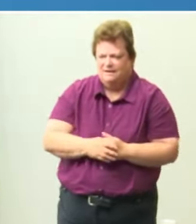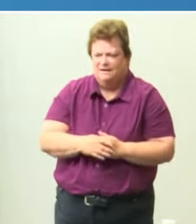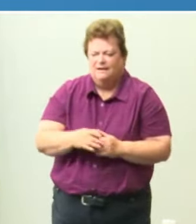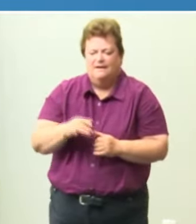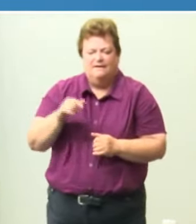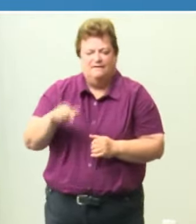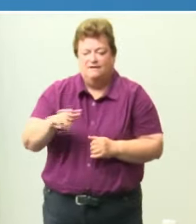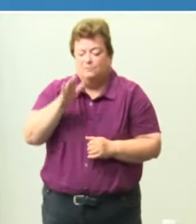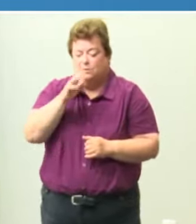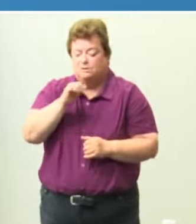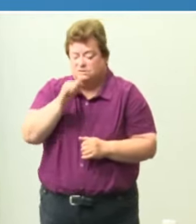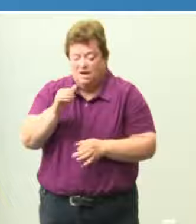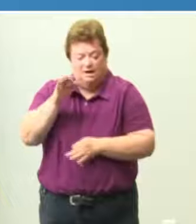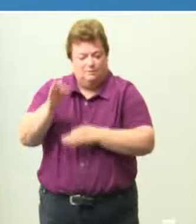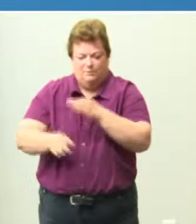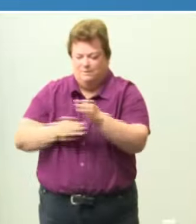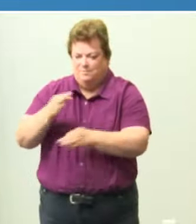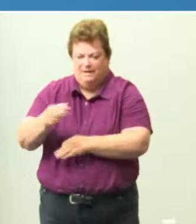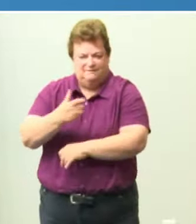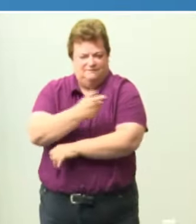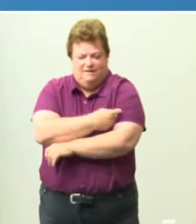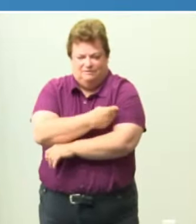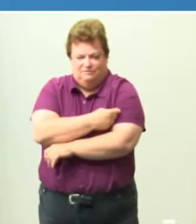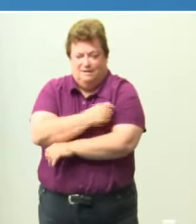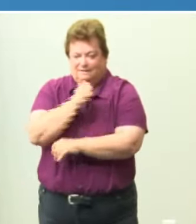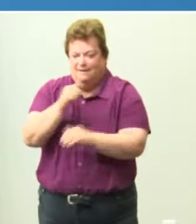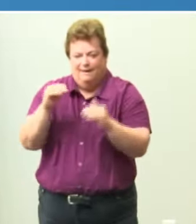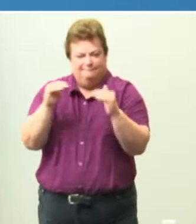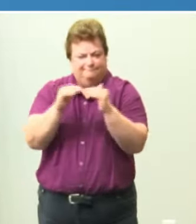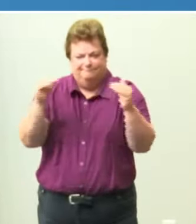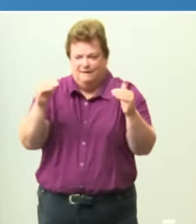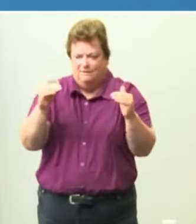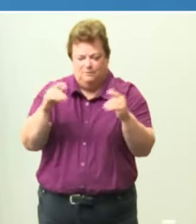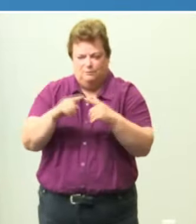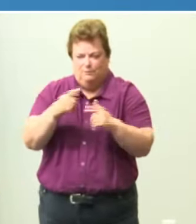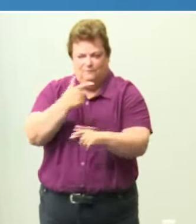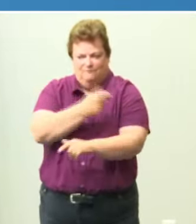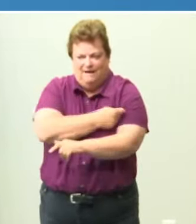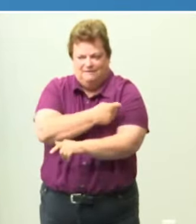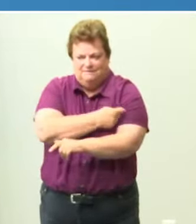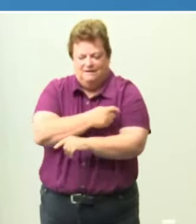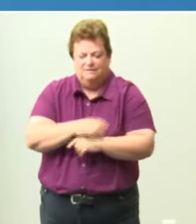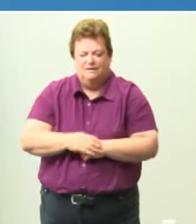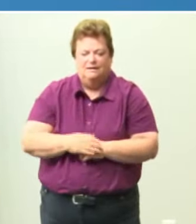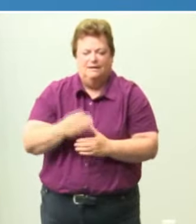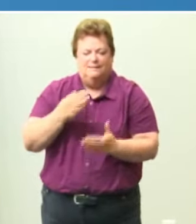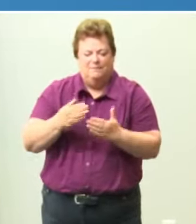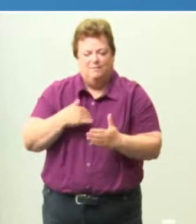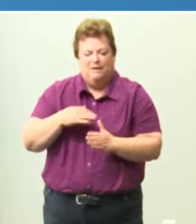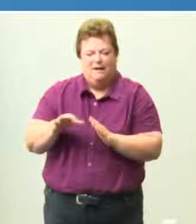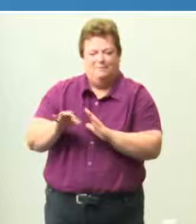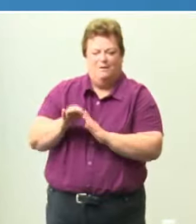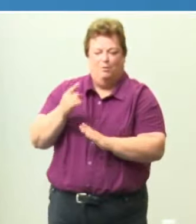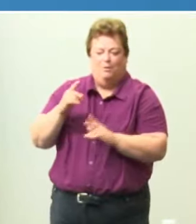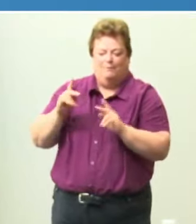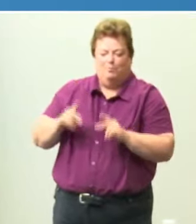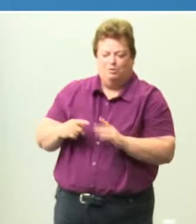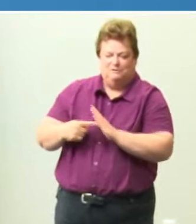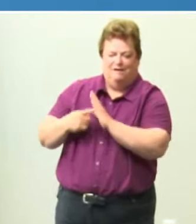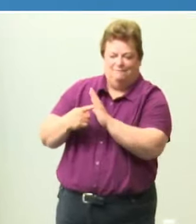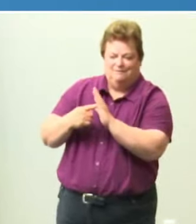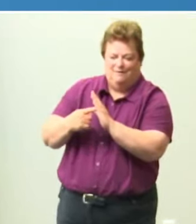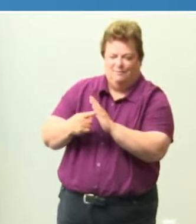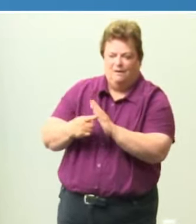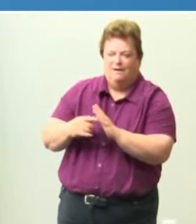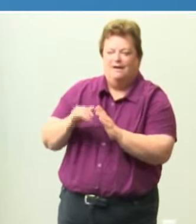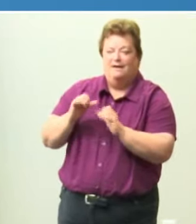replace vaccination. This is not as effective as vaccination. But as somebody who, as I'll go through, may be a candidate for this is a tool that